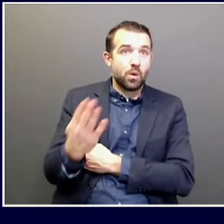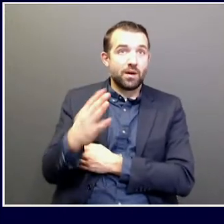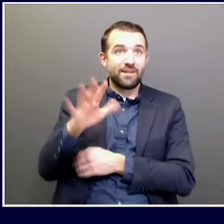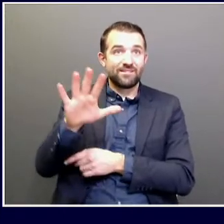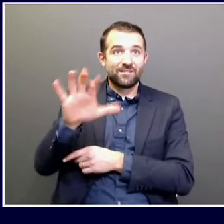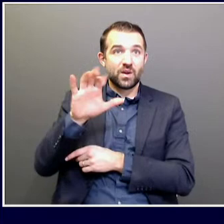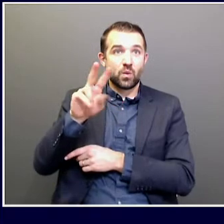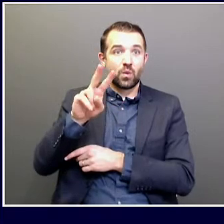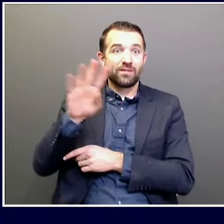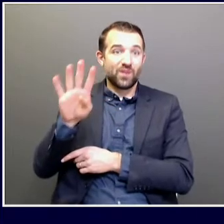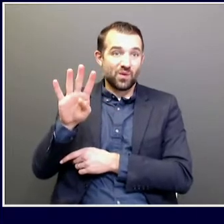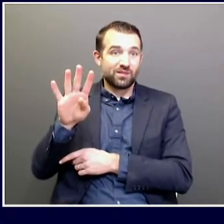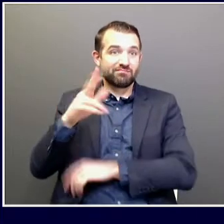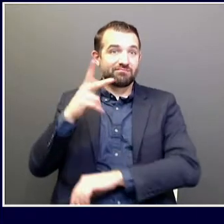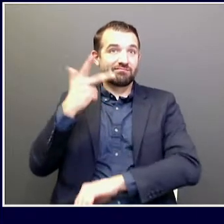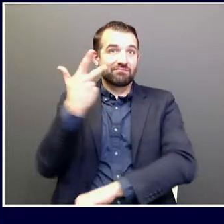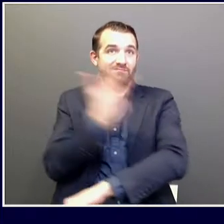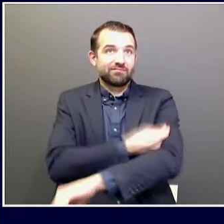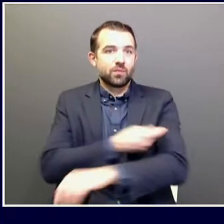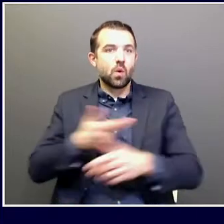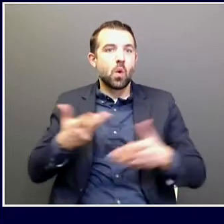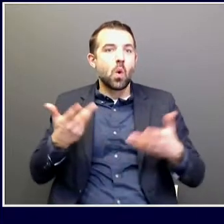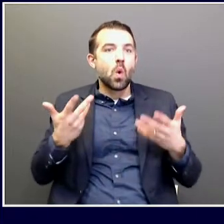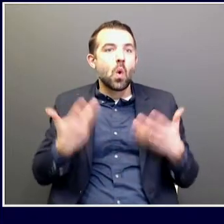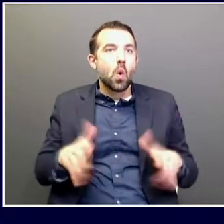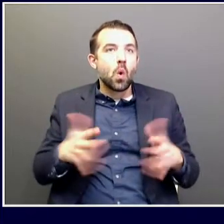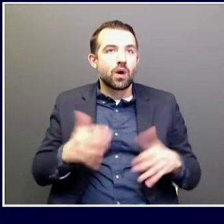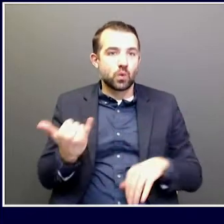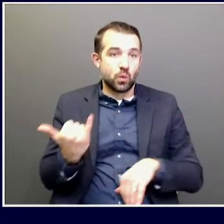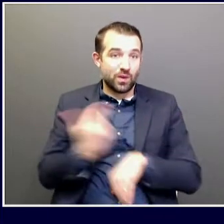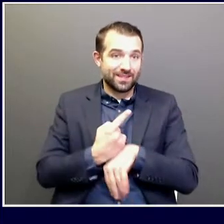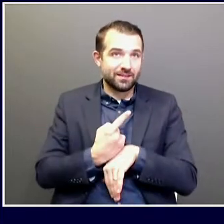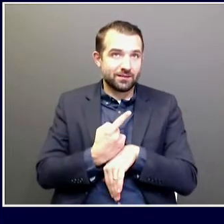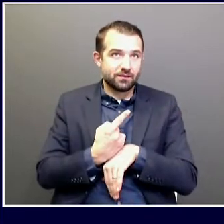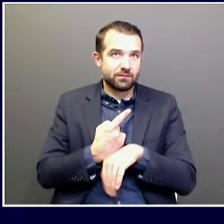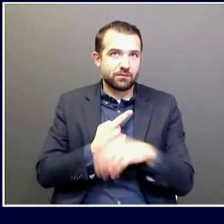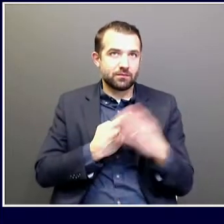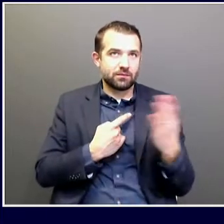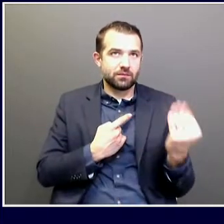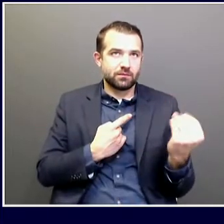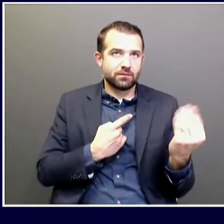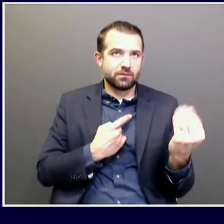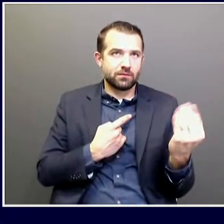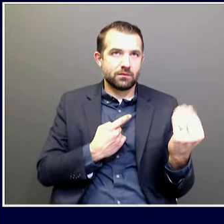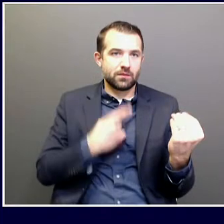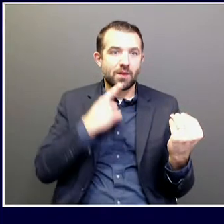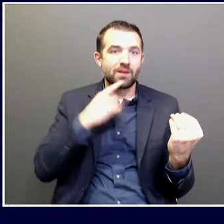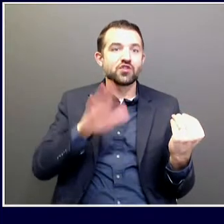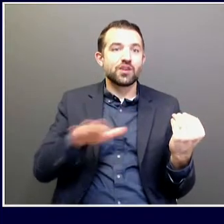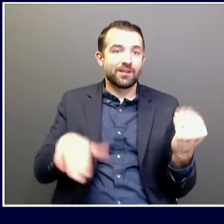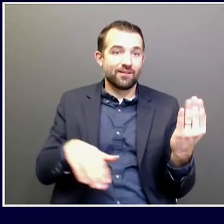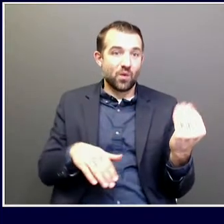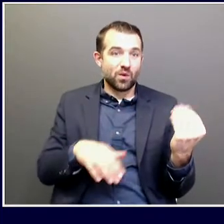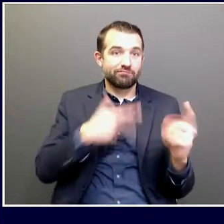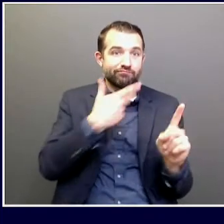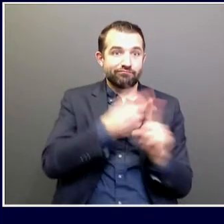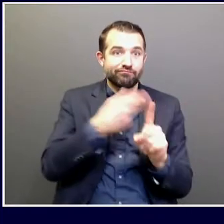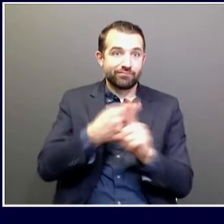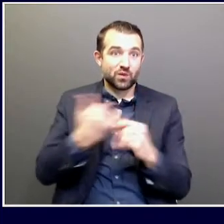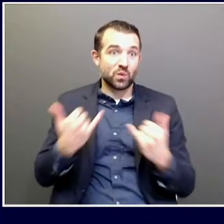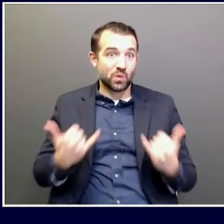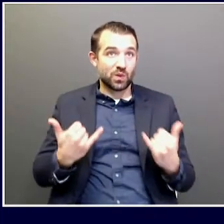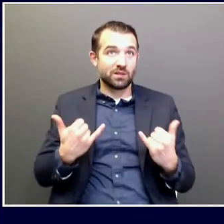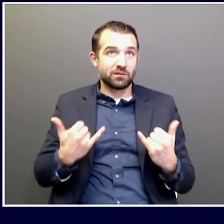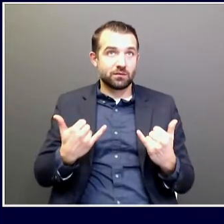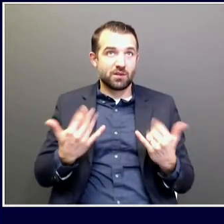today, 14 of which were among children. So I just wanted to get that number out there. The site's open, please come. But as to your collaboration